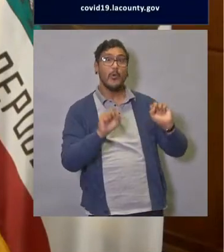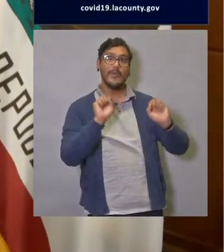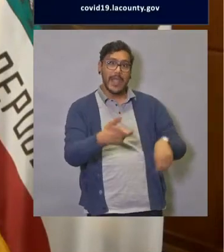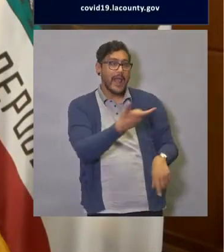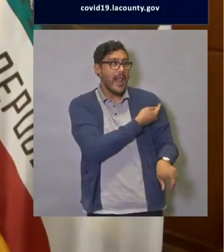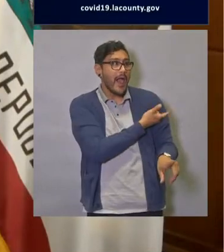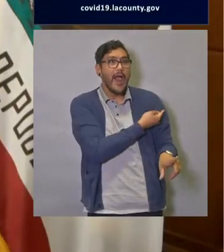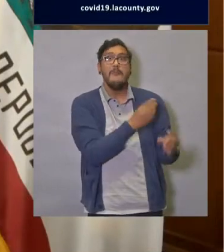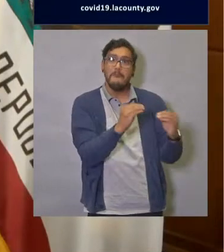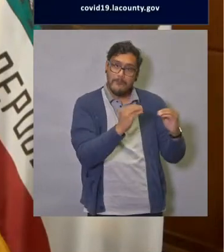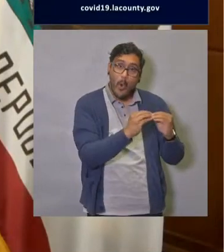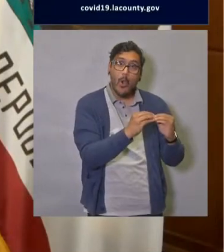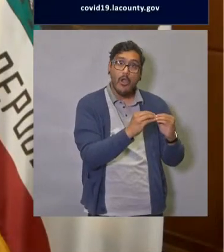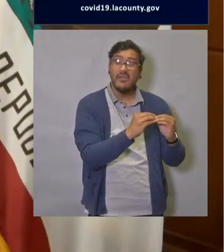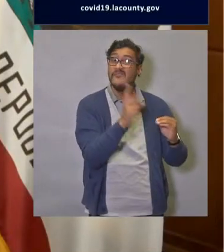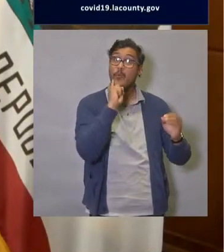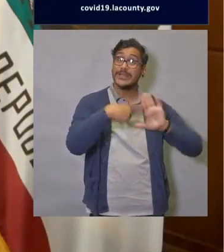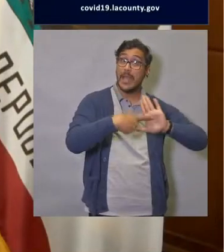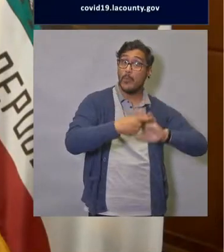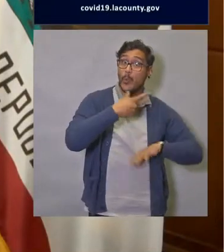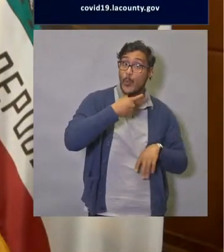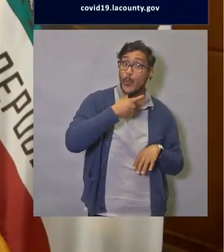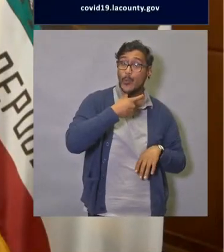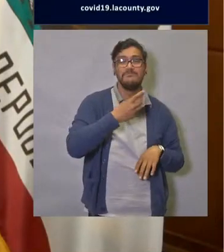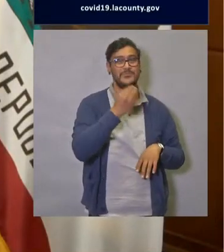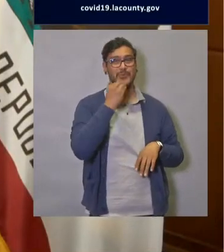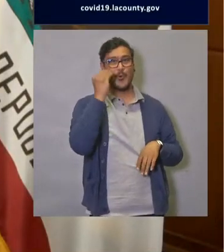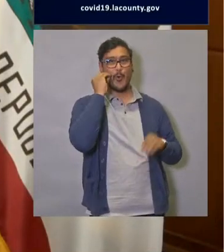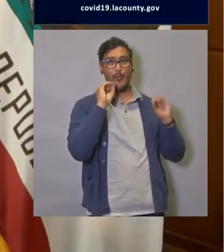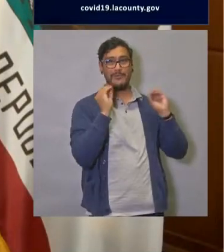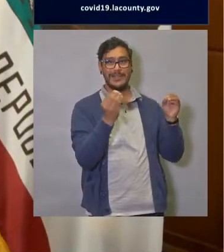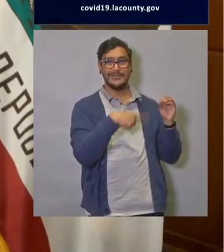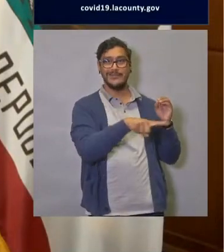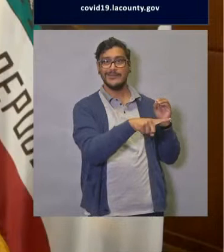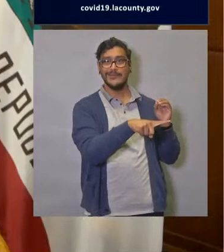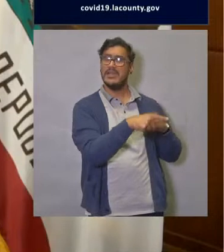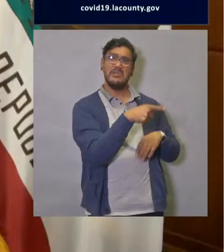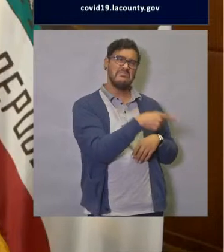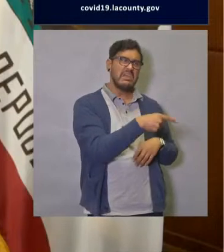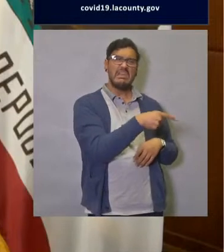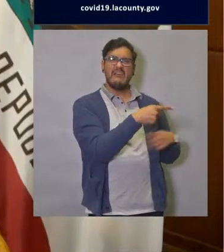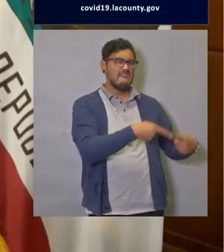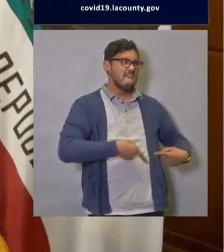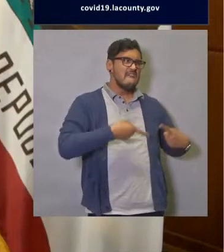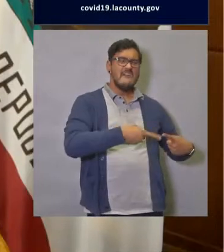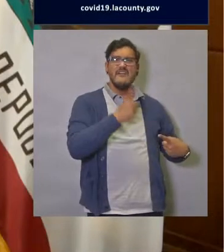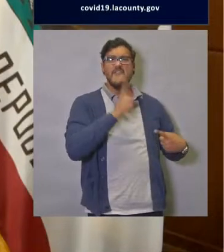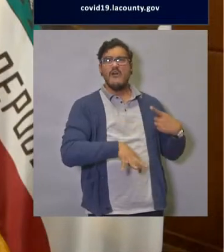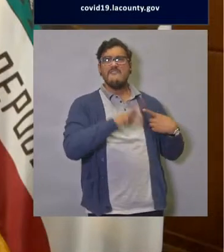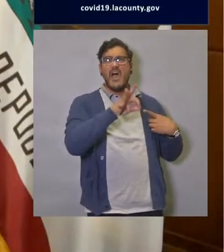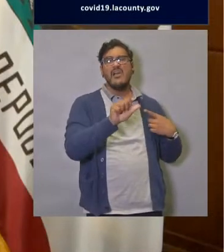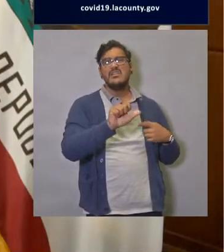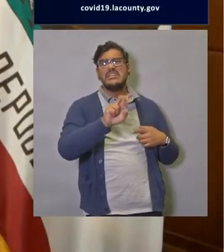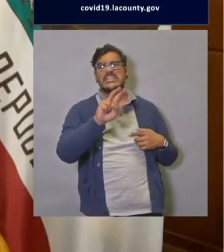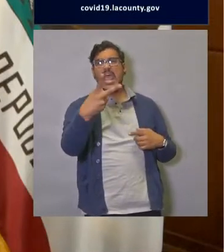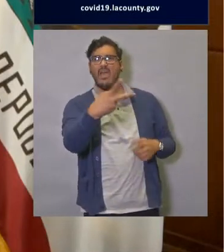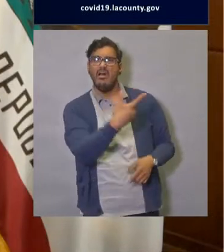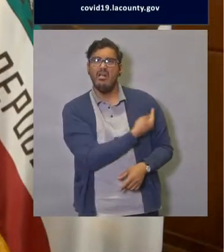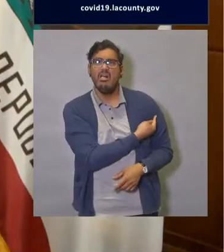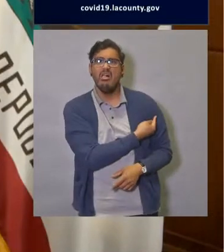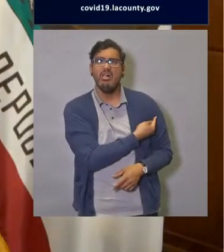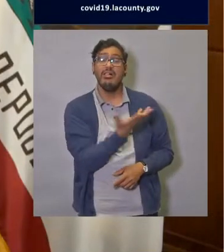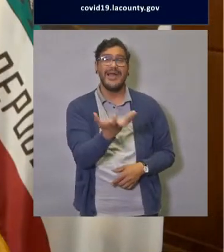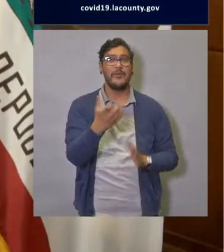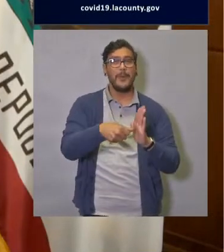people experiencing homelessness who may have a hard time getting a second dose. And I want to reiterate what Dr.